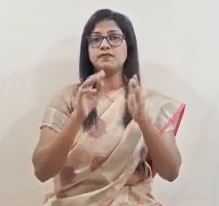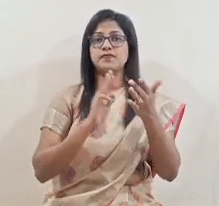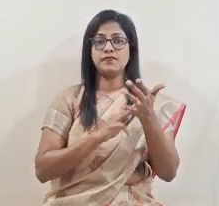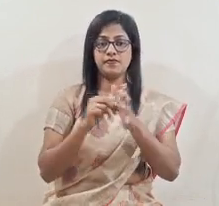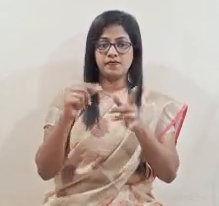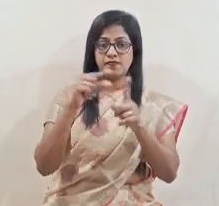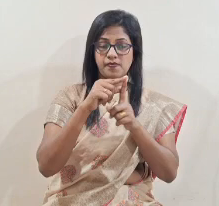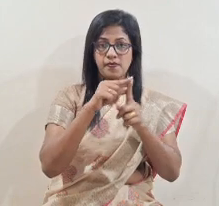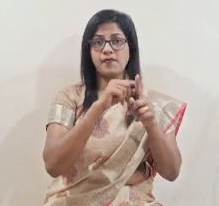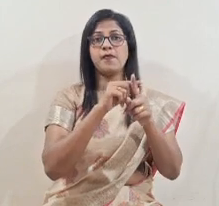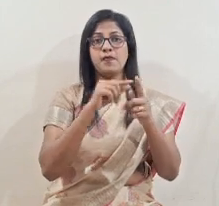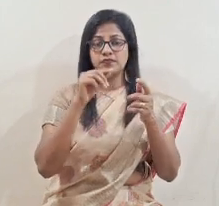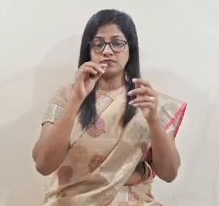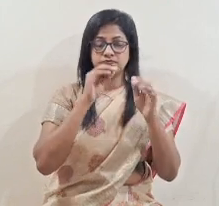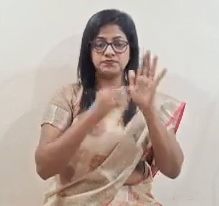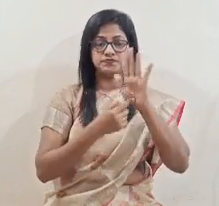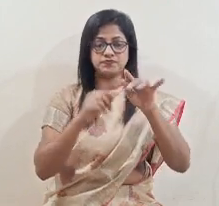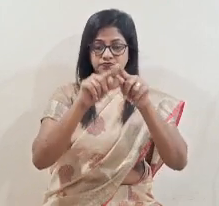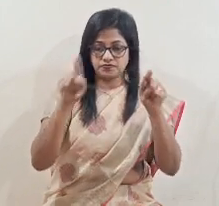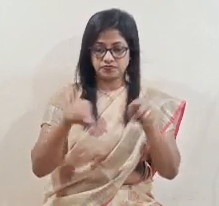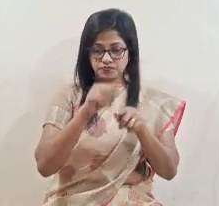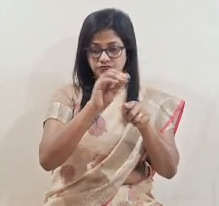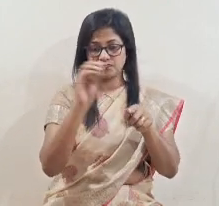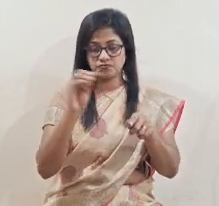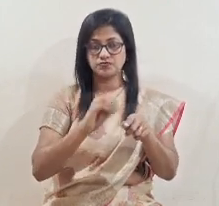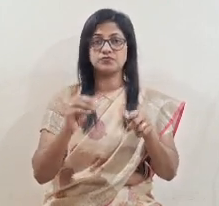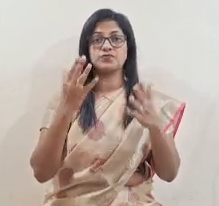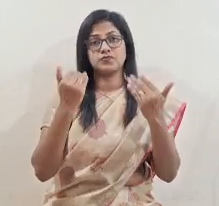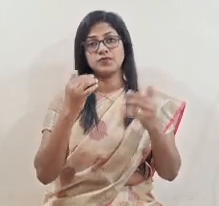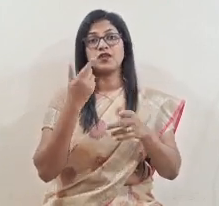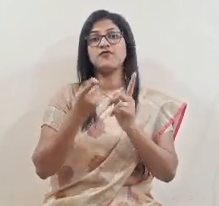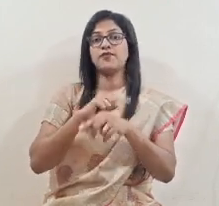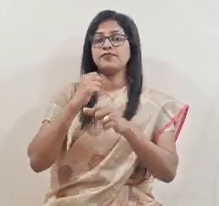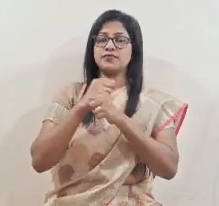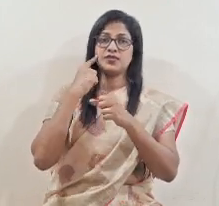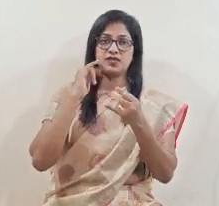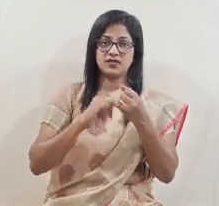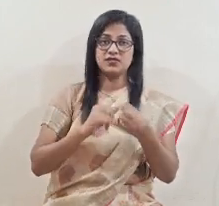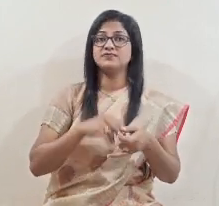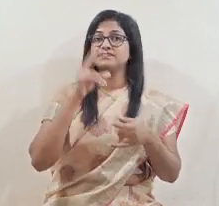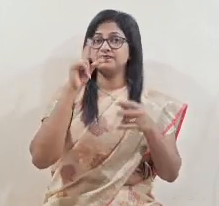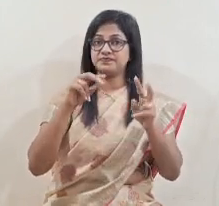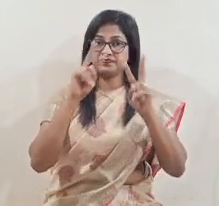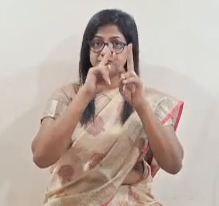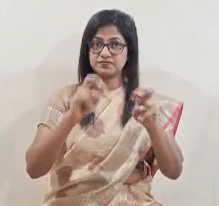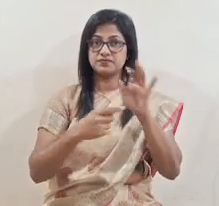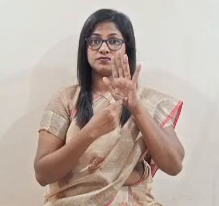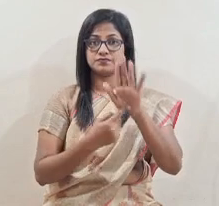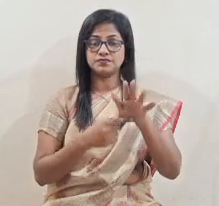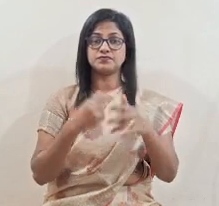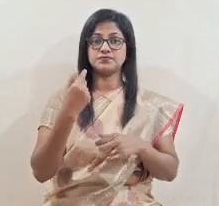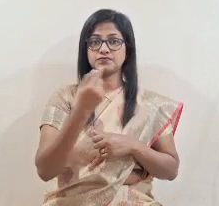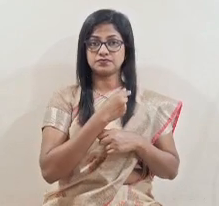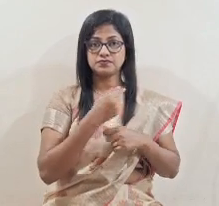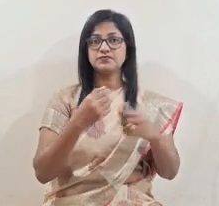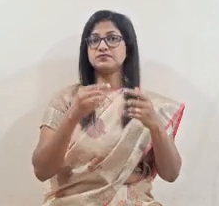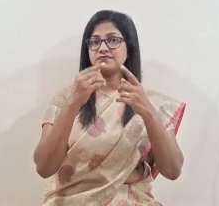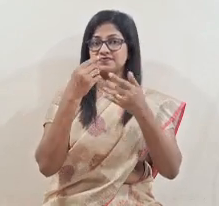the map using GIS. So the secondary studies show that there are these